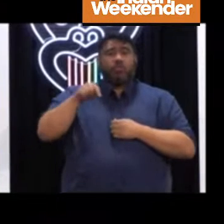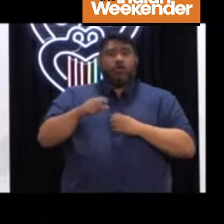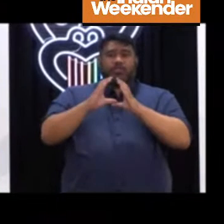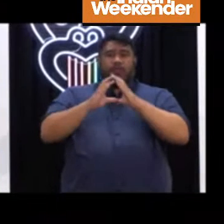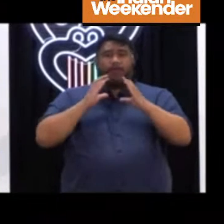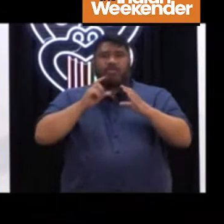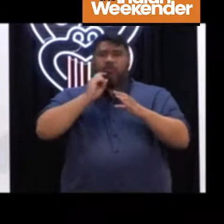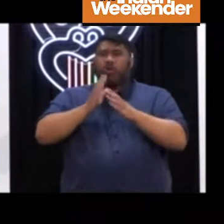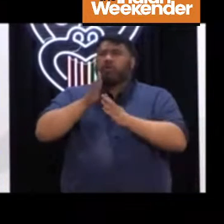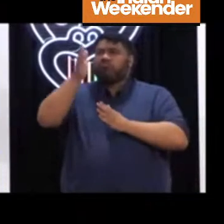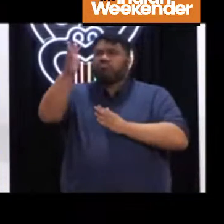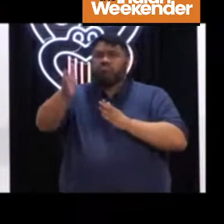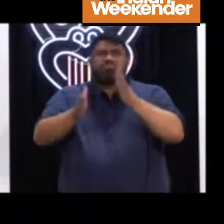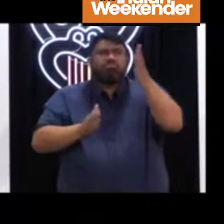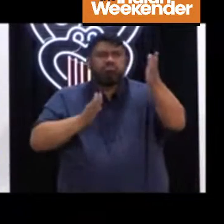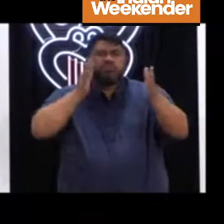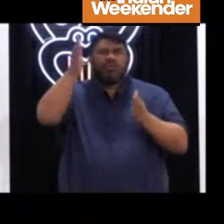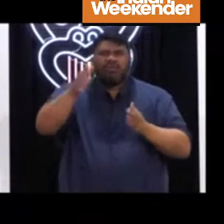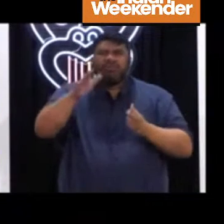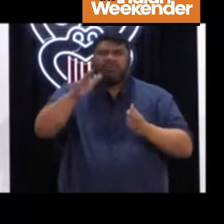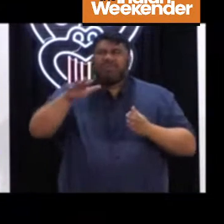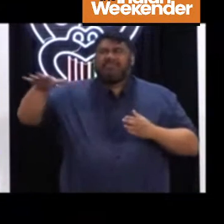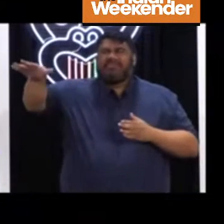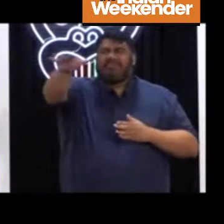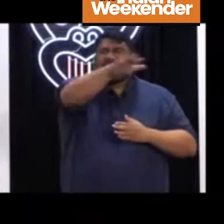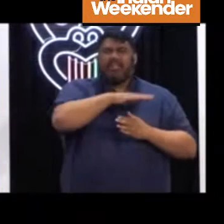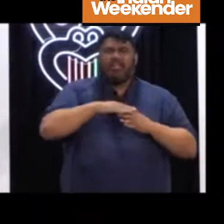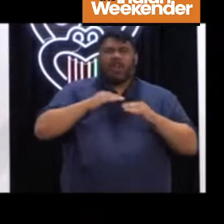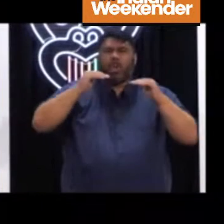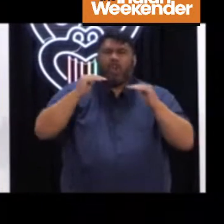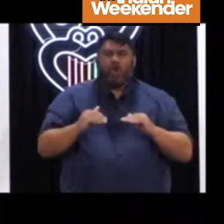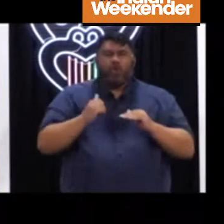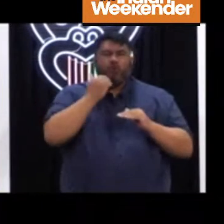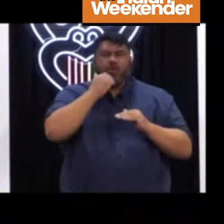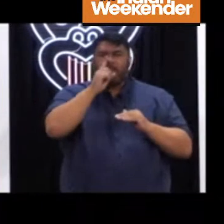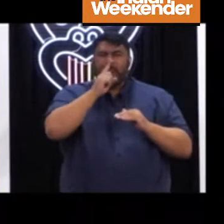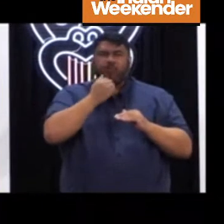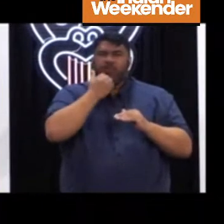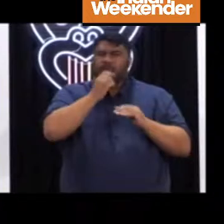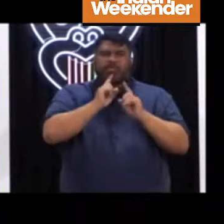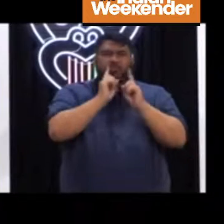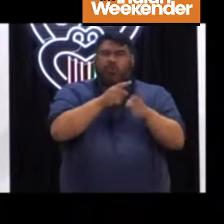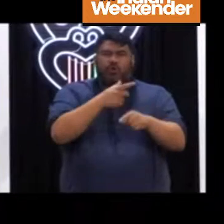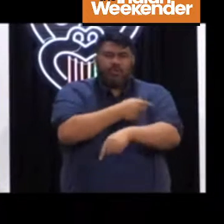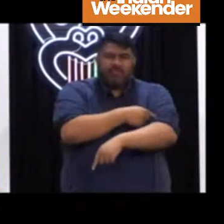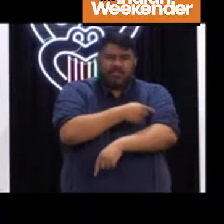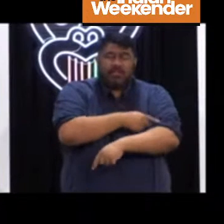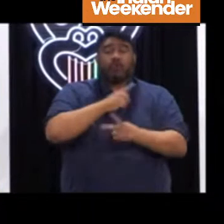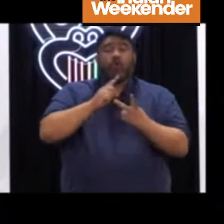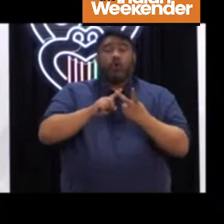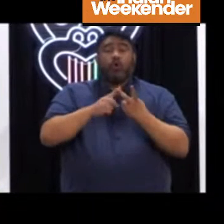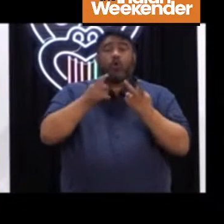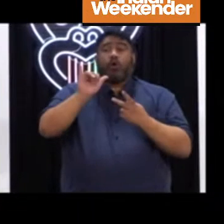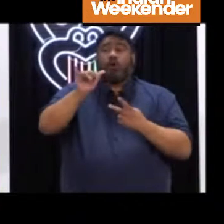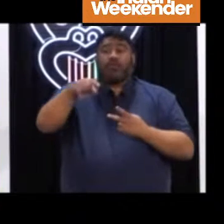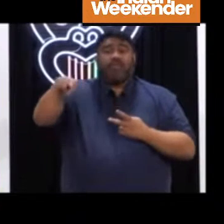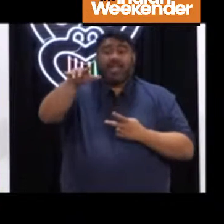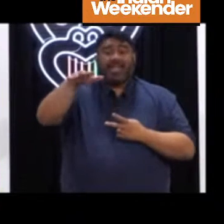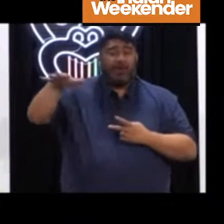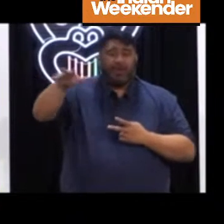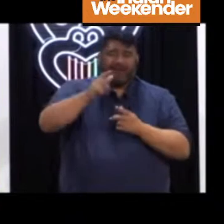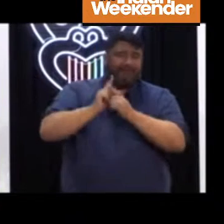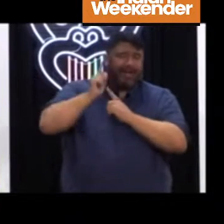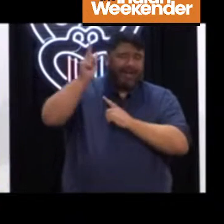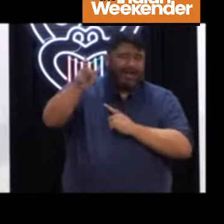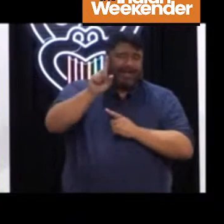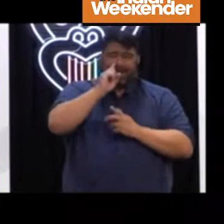where we know vaccination numbers have been low or people have not been able to access vaccination services as easily. The aim